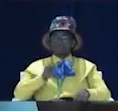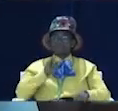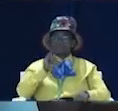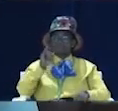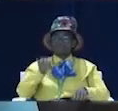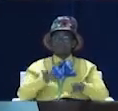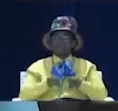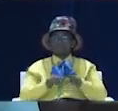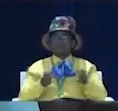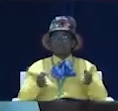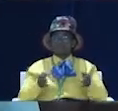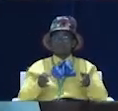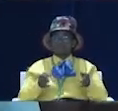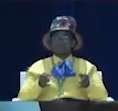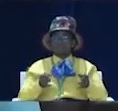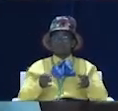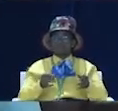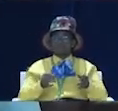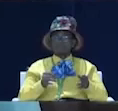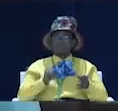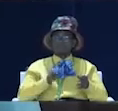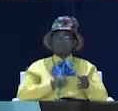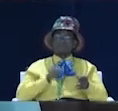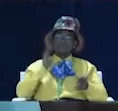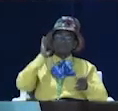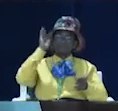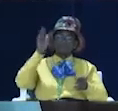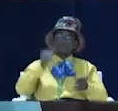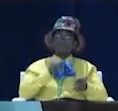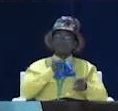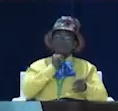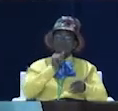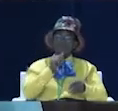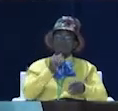and I won't disturb you for the next 30 minutes at least,